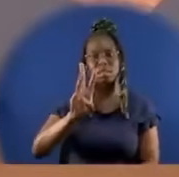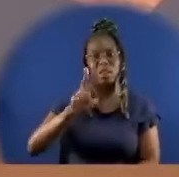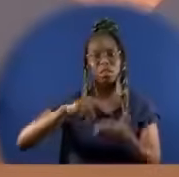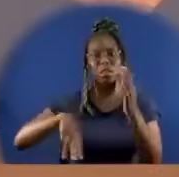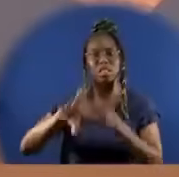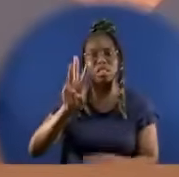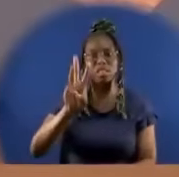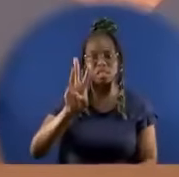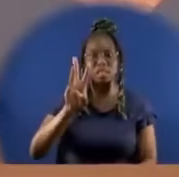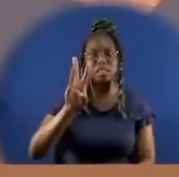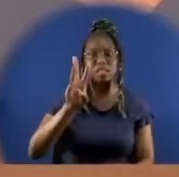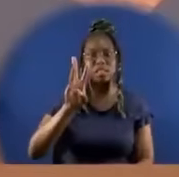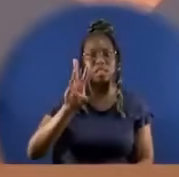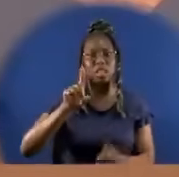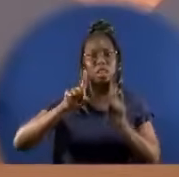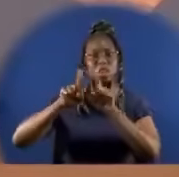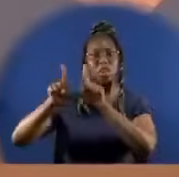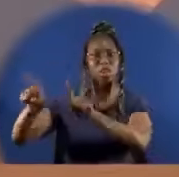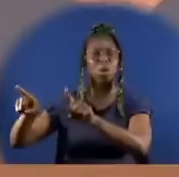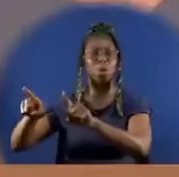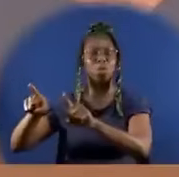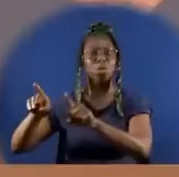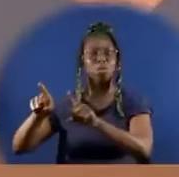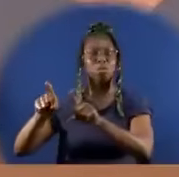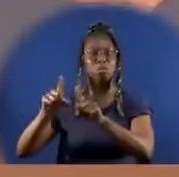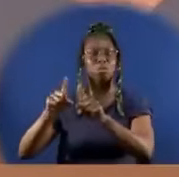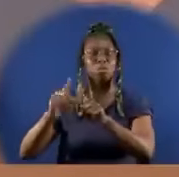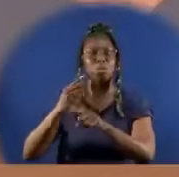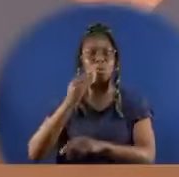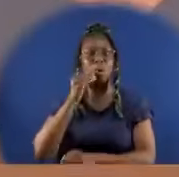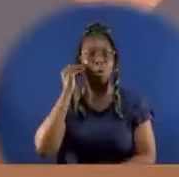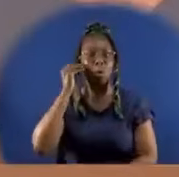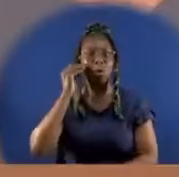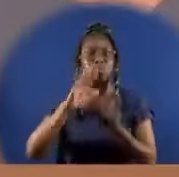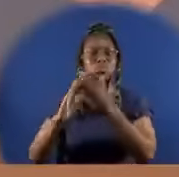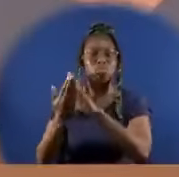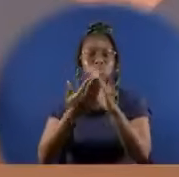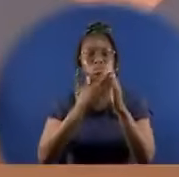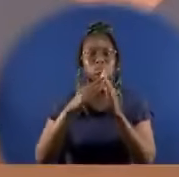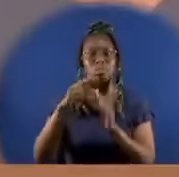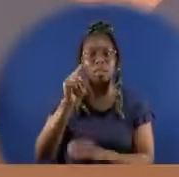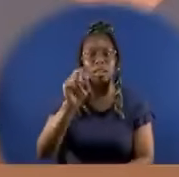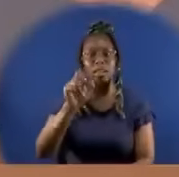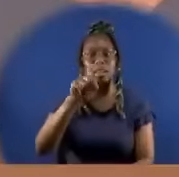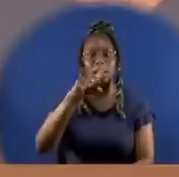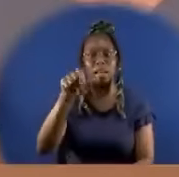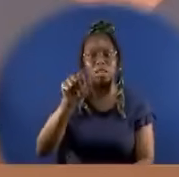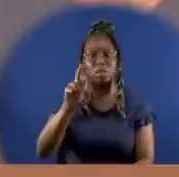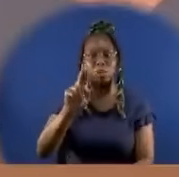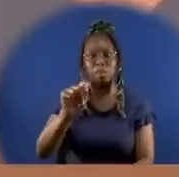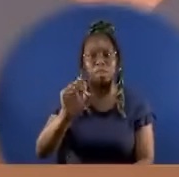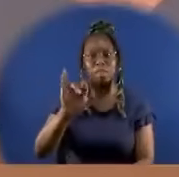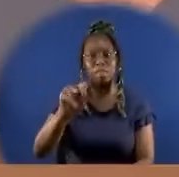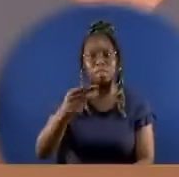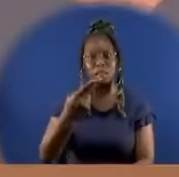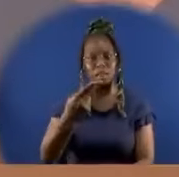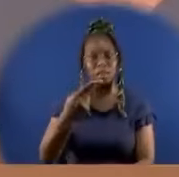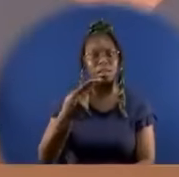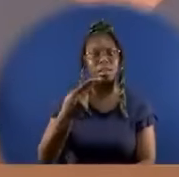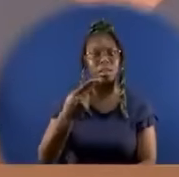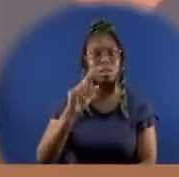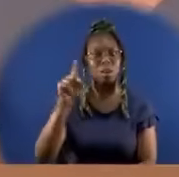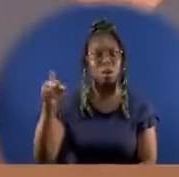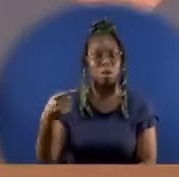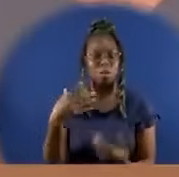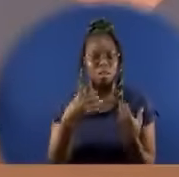6, Jesus goes to his hometown, Nazareth. And while he's there, he's trying to heal. He's trying to make people better. And the Bible says he could only heal a